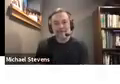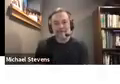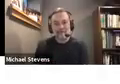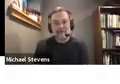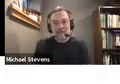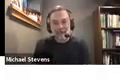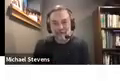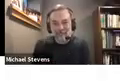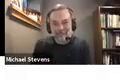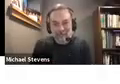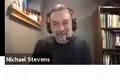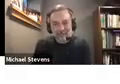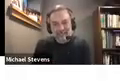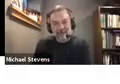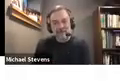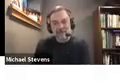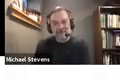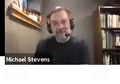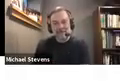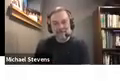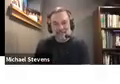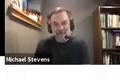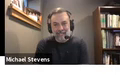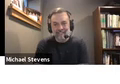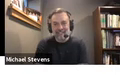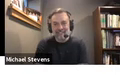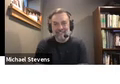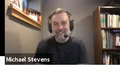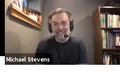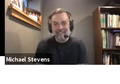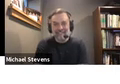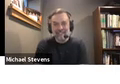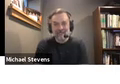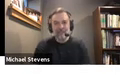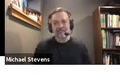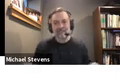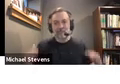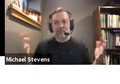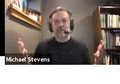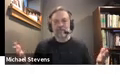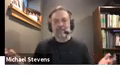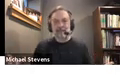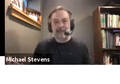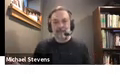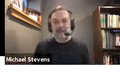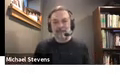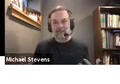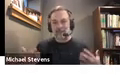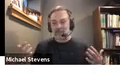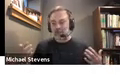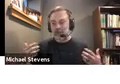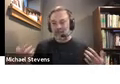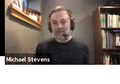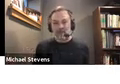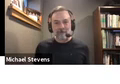Maren. Maren, I'm going to, I'm going to interrupt. So is that okay? It's, we're, we're presenting among friends